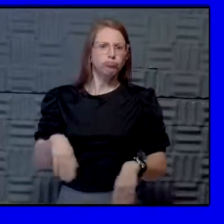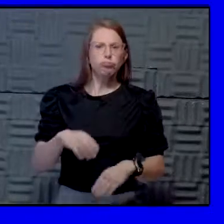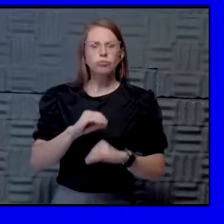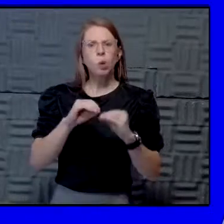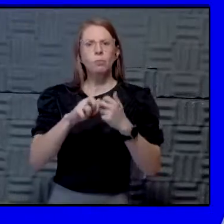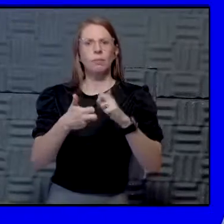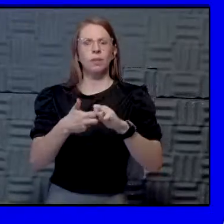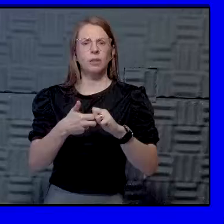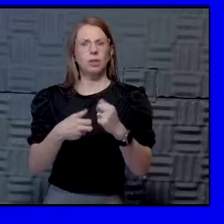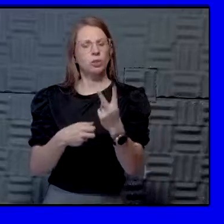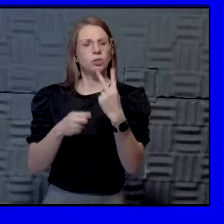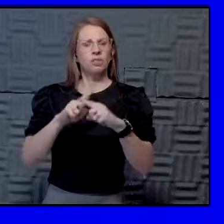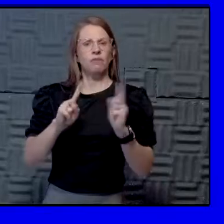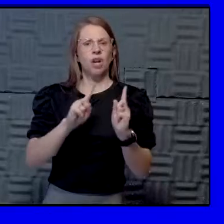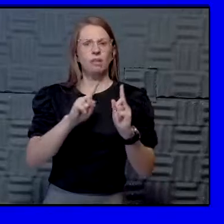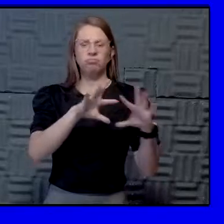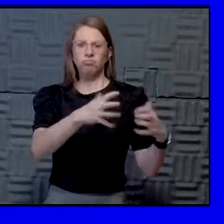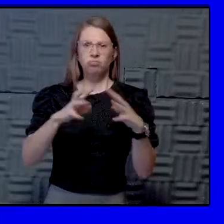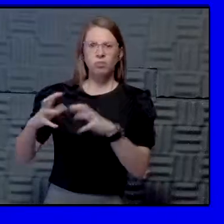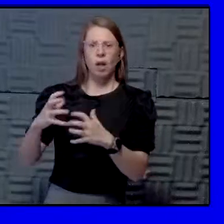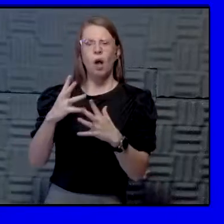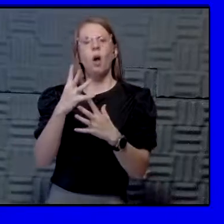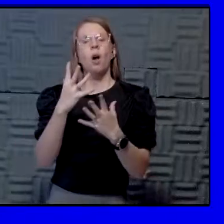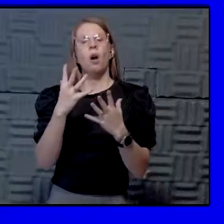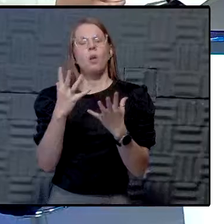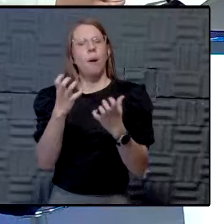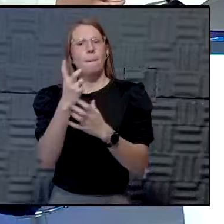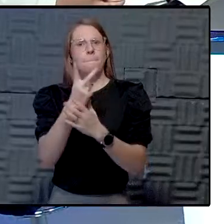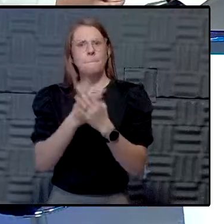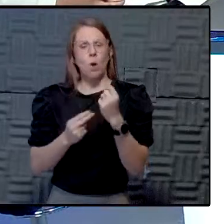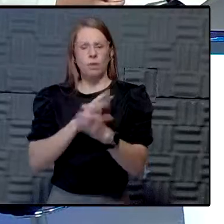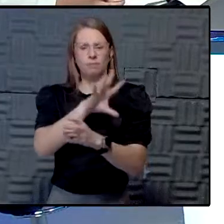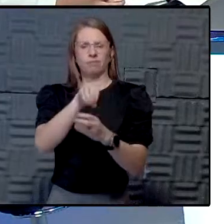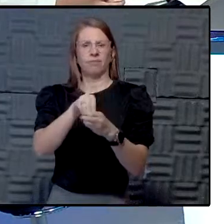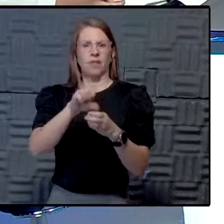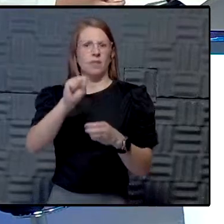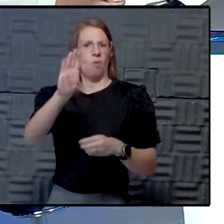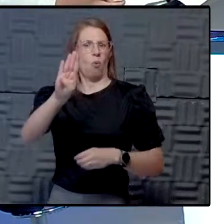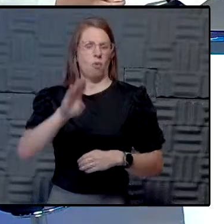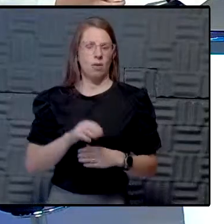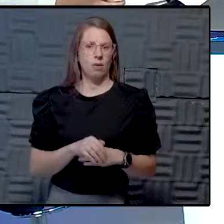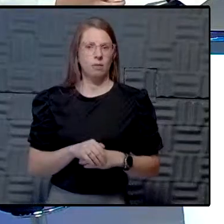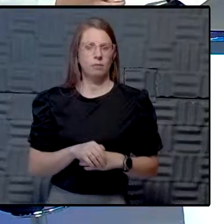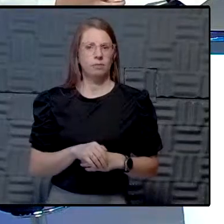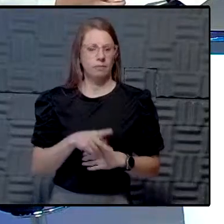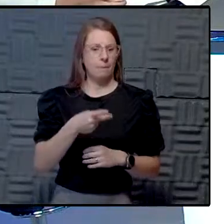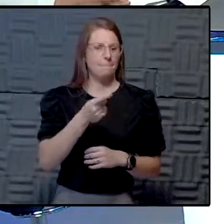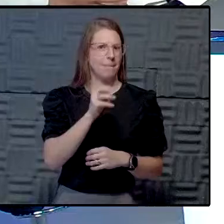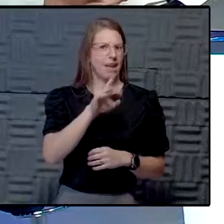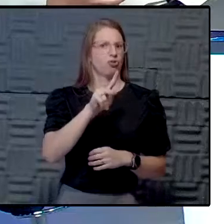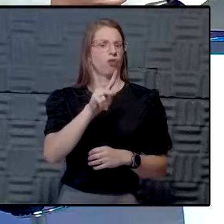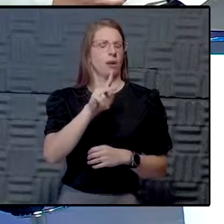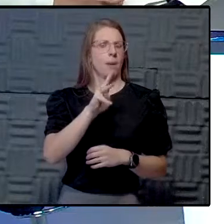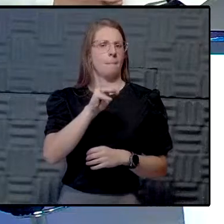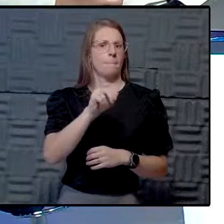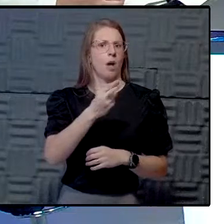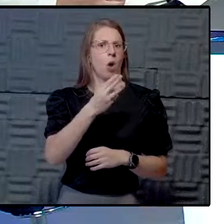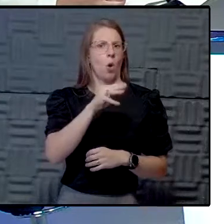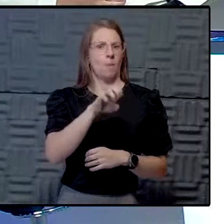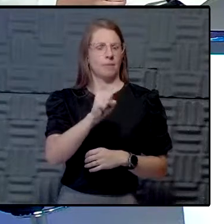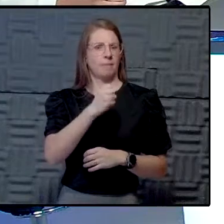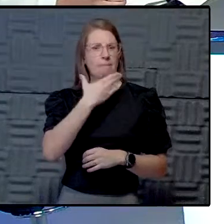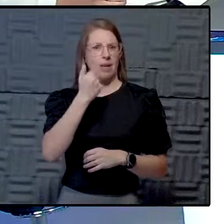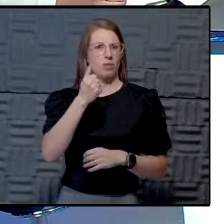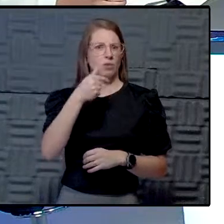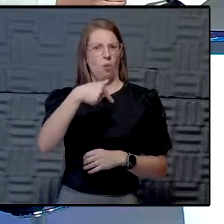problem. They're two different conferences. I want them both to be in the Super Bowl. Patrick Mahomes. I think that would be a great Super Bowl. Yeah, okay. Patrick Mahomes, best quarterback